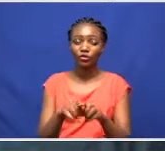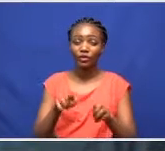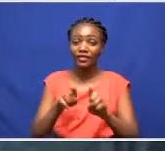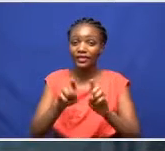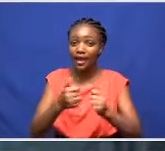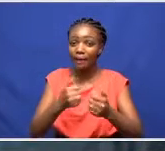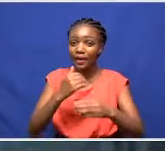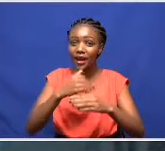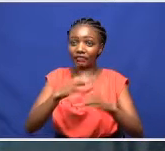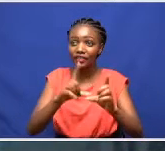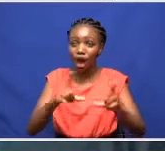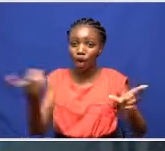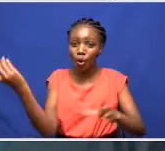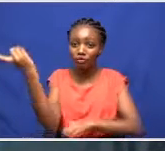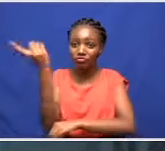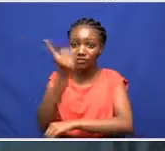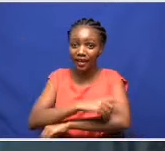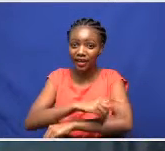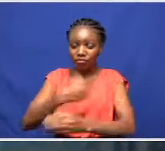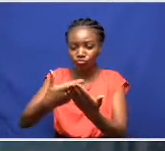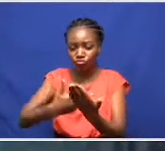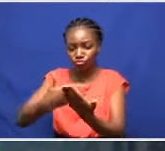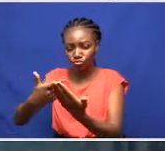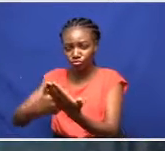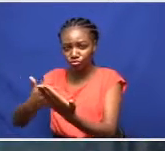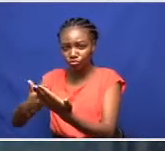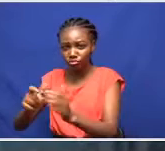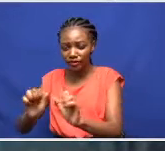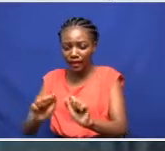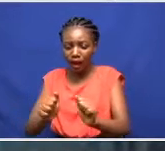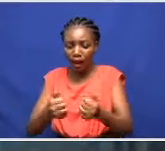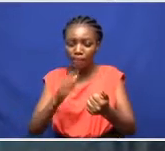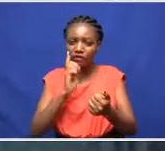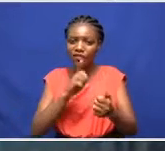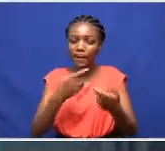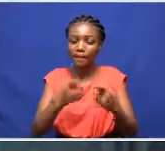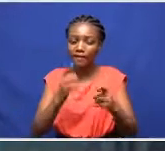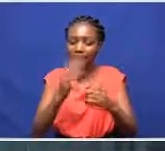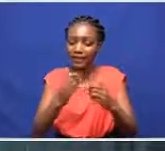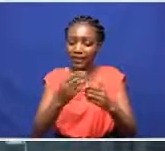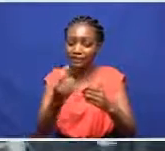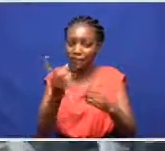day of sitting that has ended a few minutes ago.